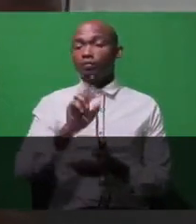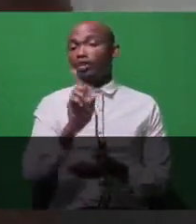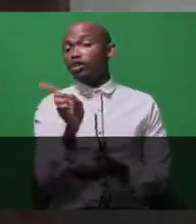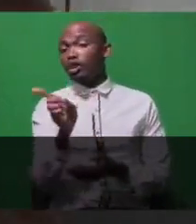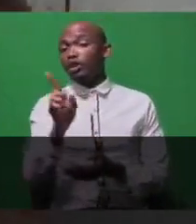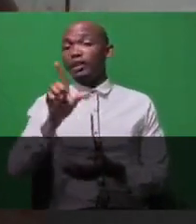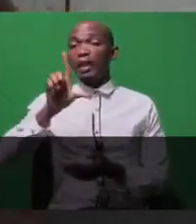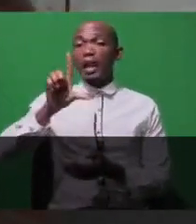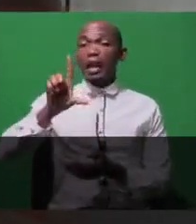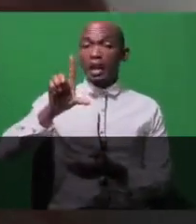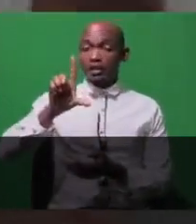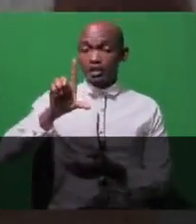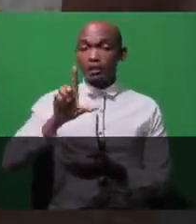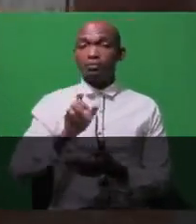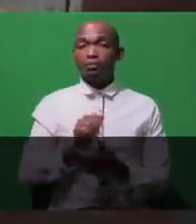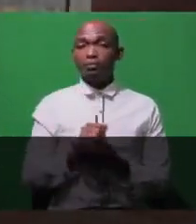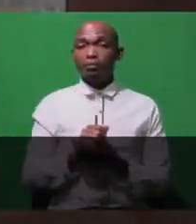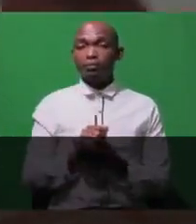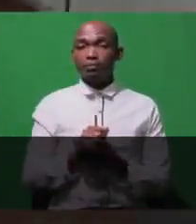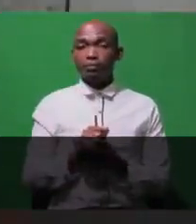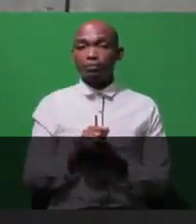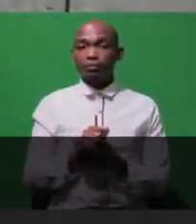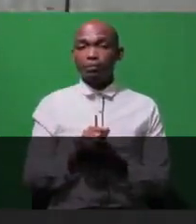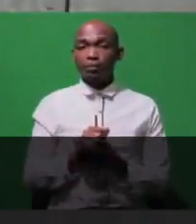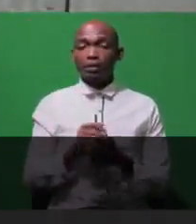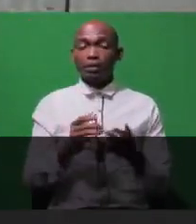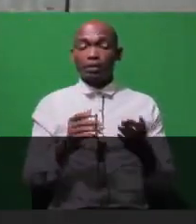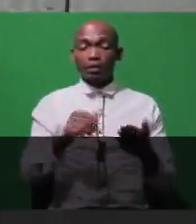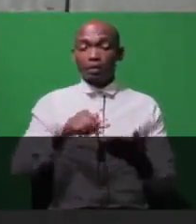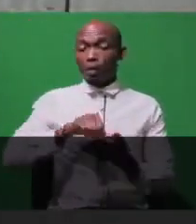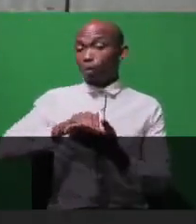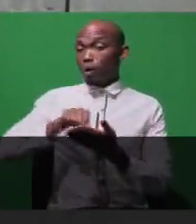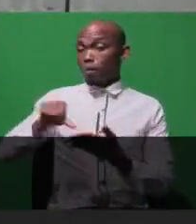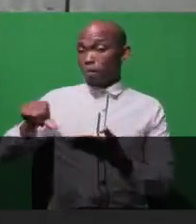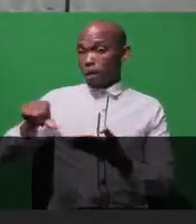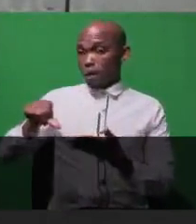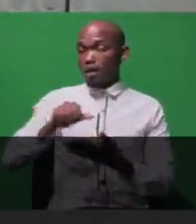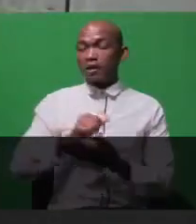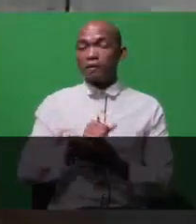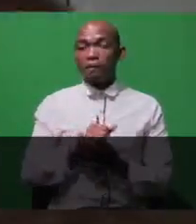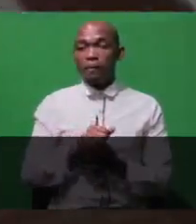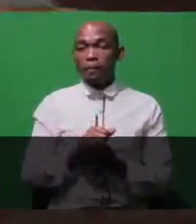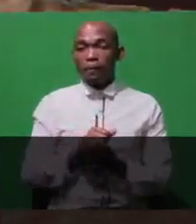General Ledger. We pay